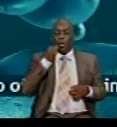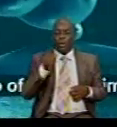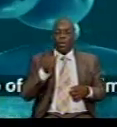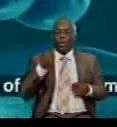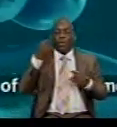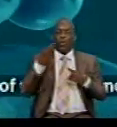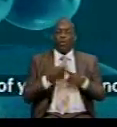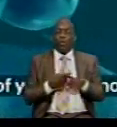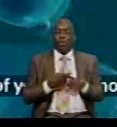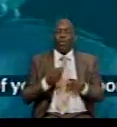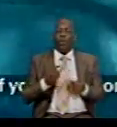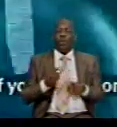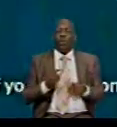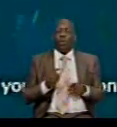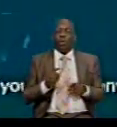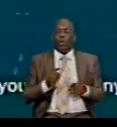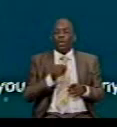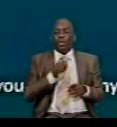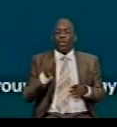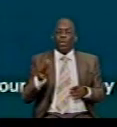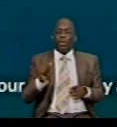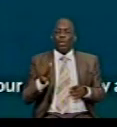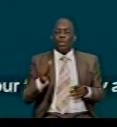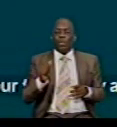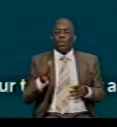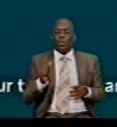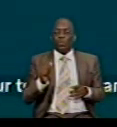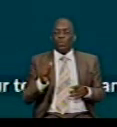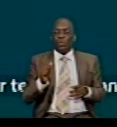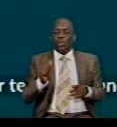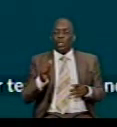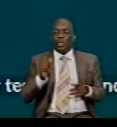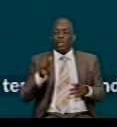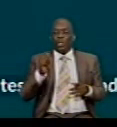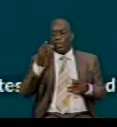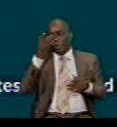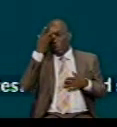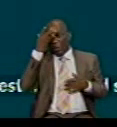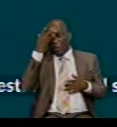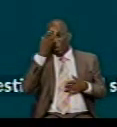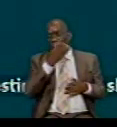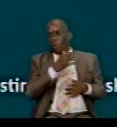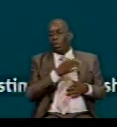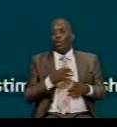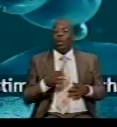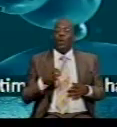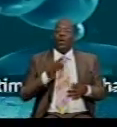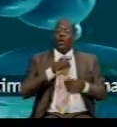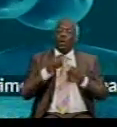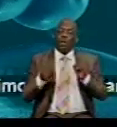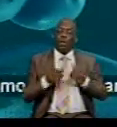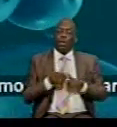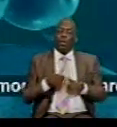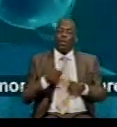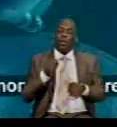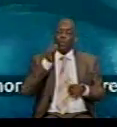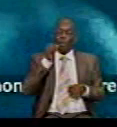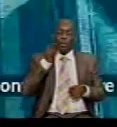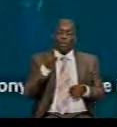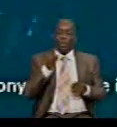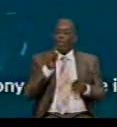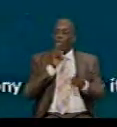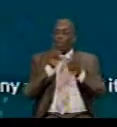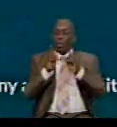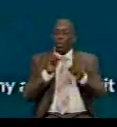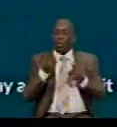talk, she had the twisting tongue, and her lower and upper jaw will be shaking heavily. But after